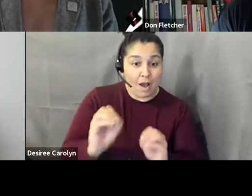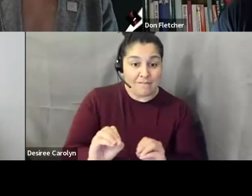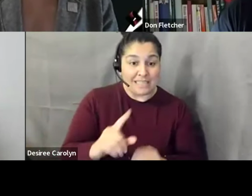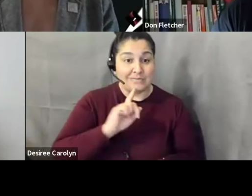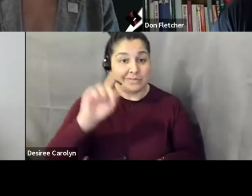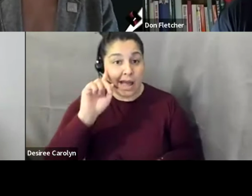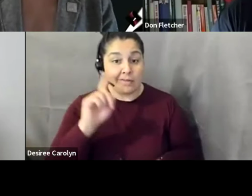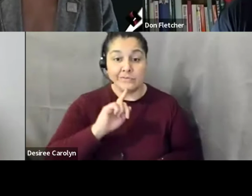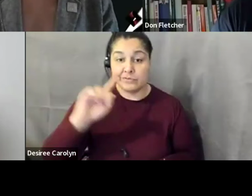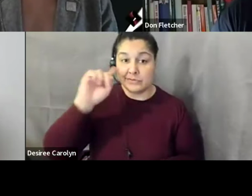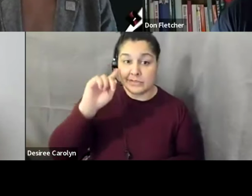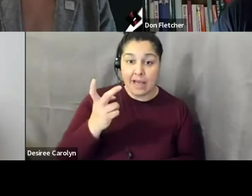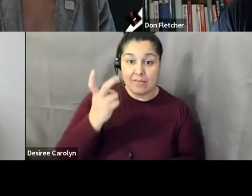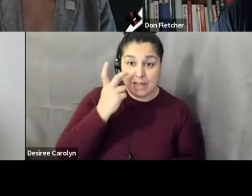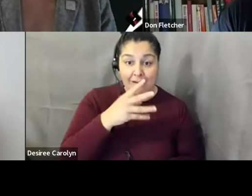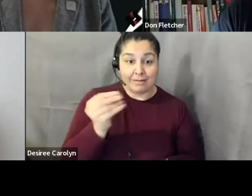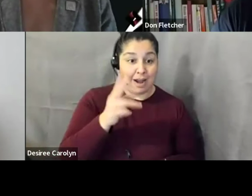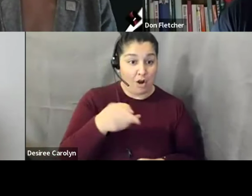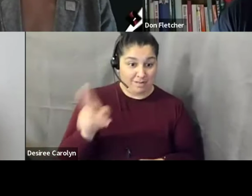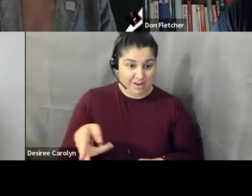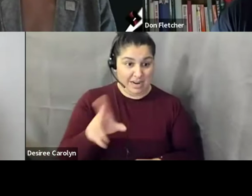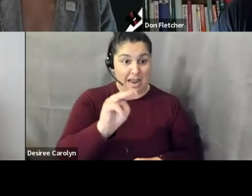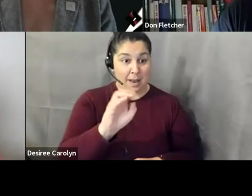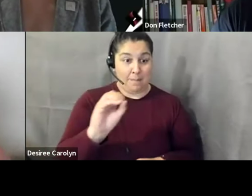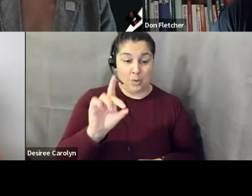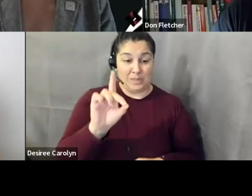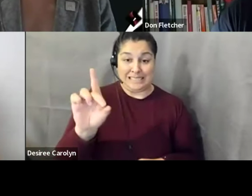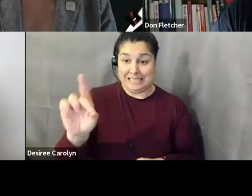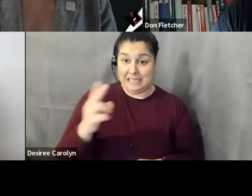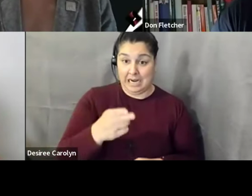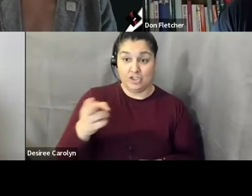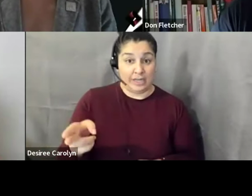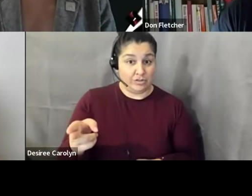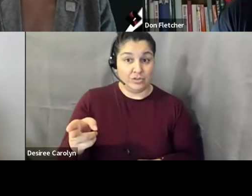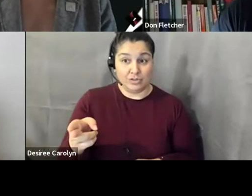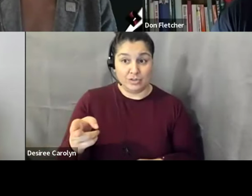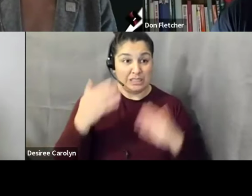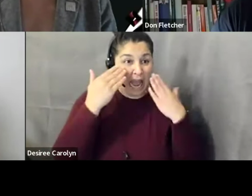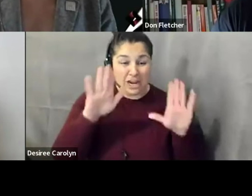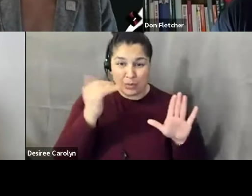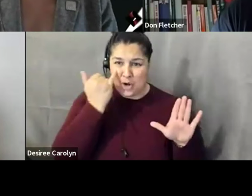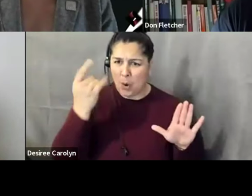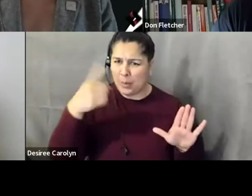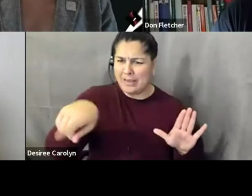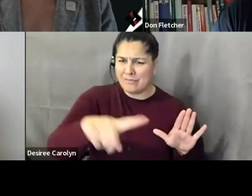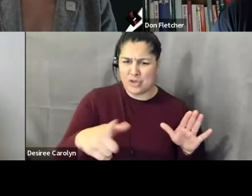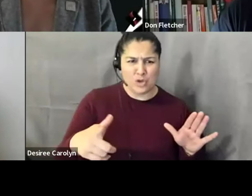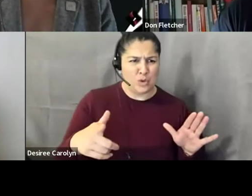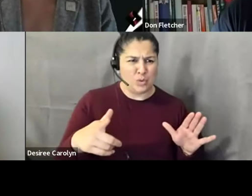Hearing, MODDHH. I don't know if you guys have a way to say that, or is it